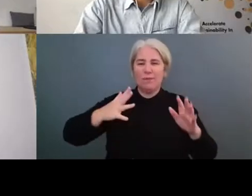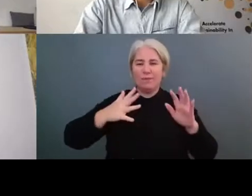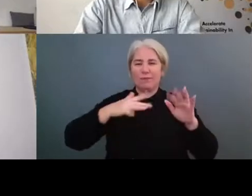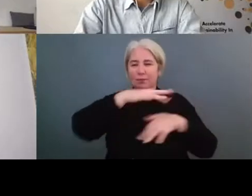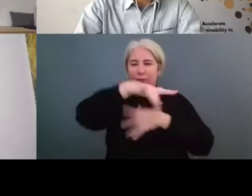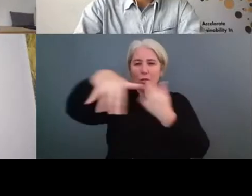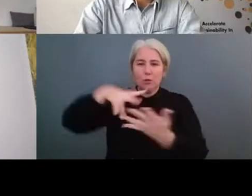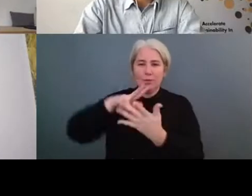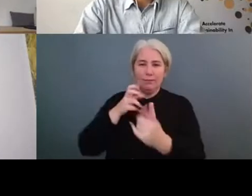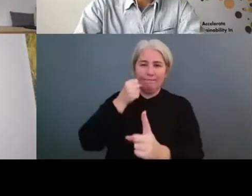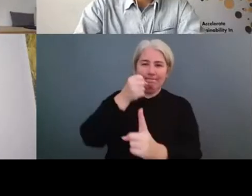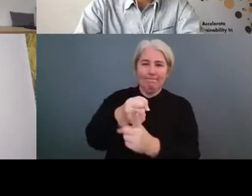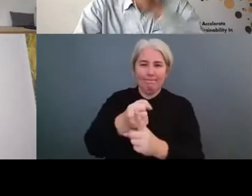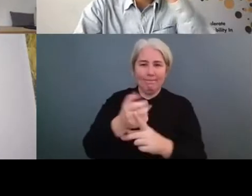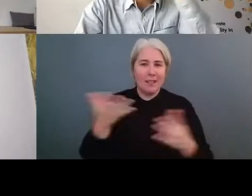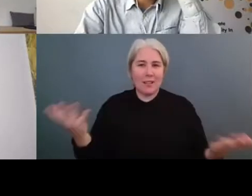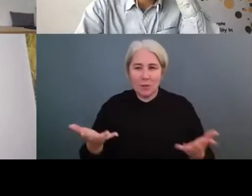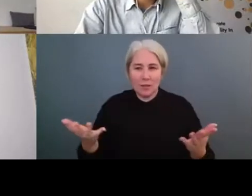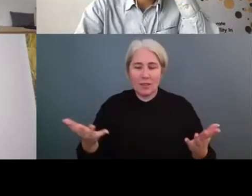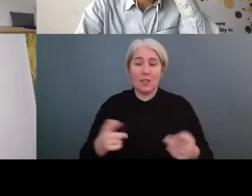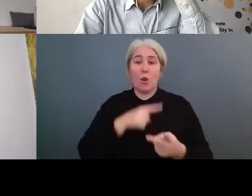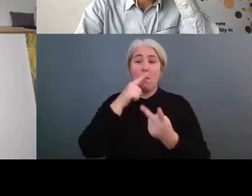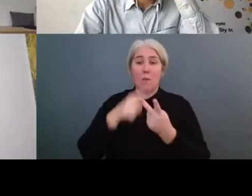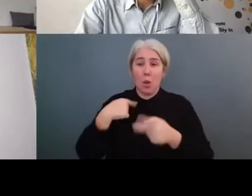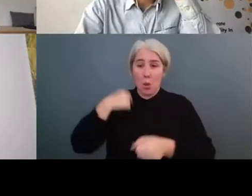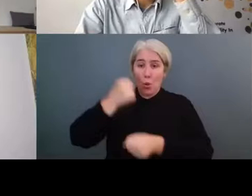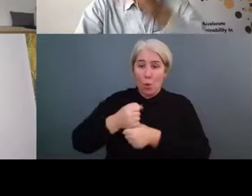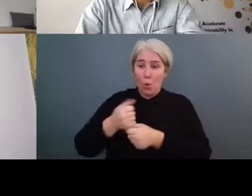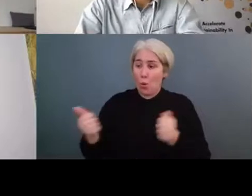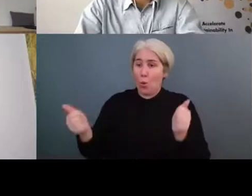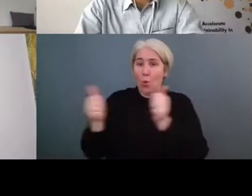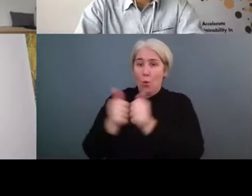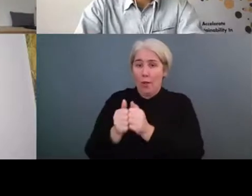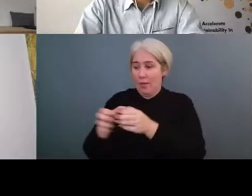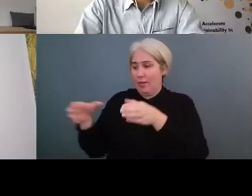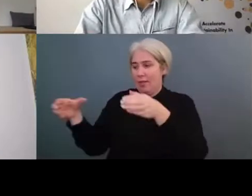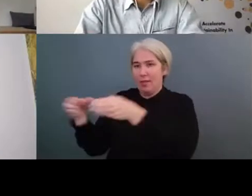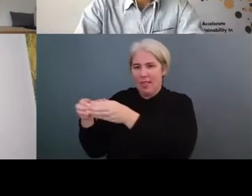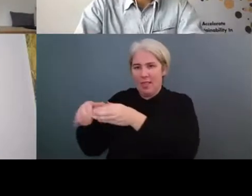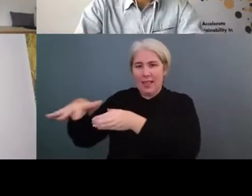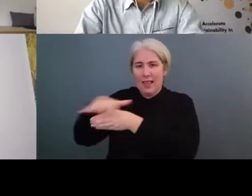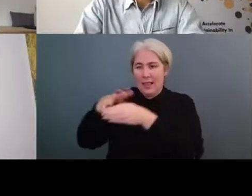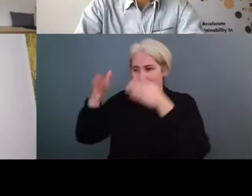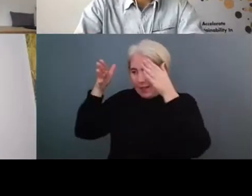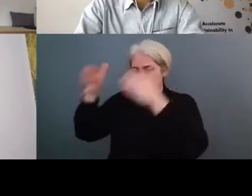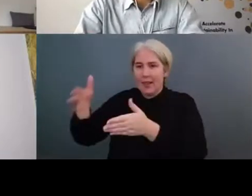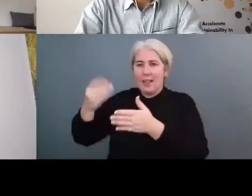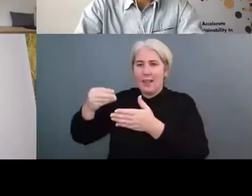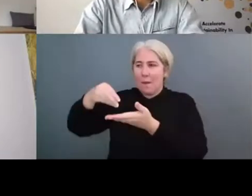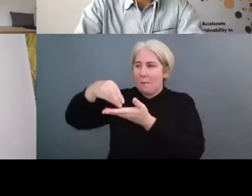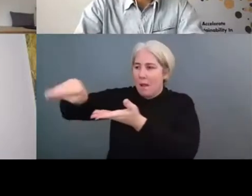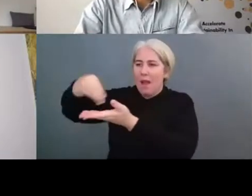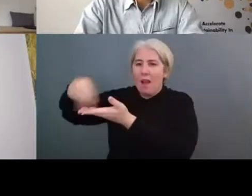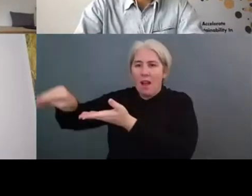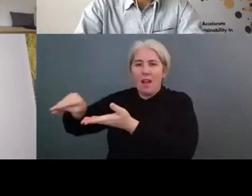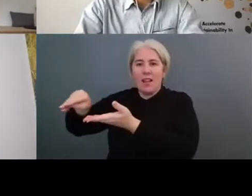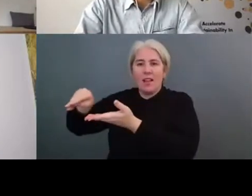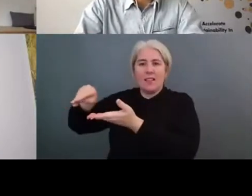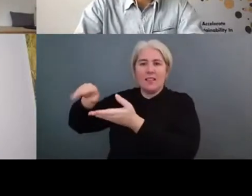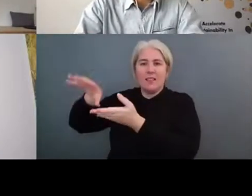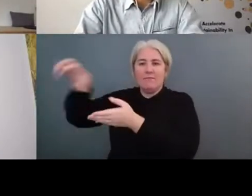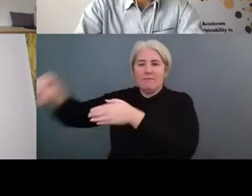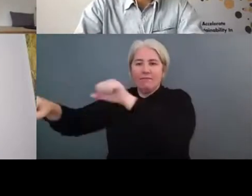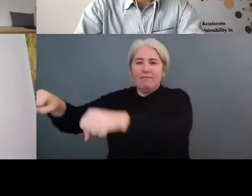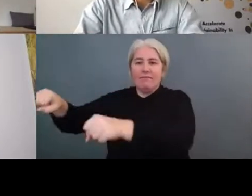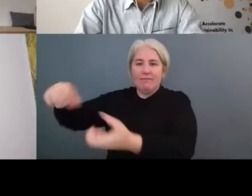was designed with the procurement team and the procurement director, which does not lead to a few sustainable products we